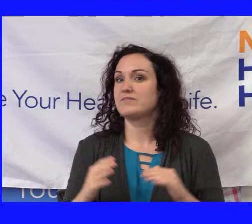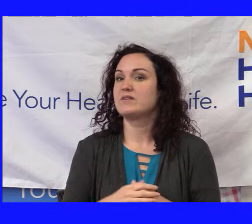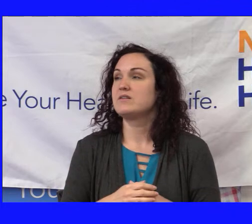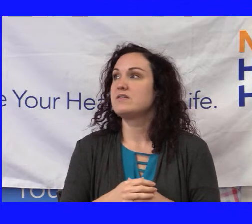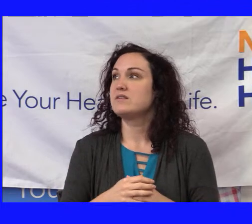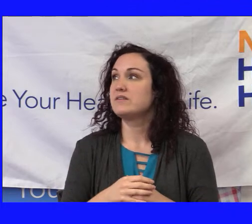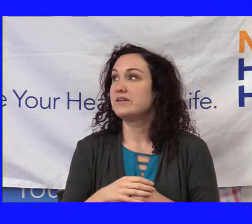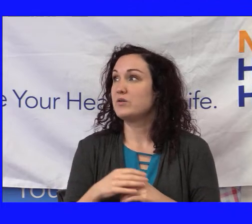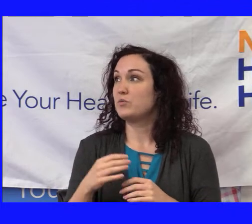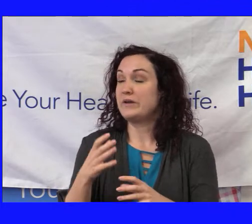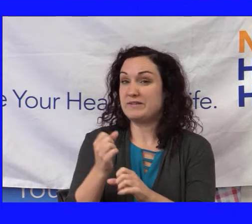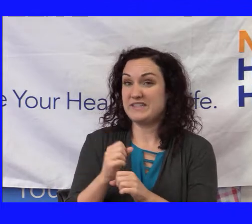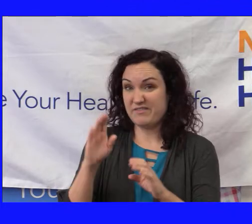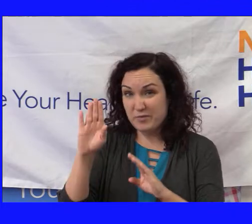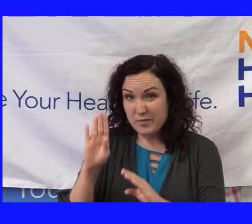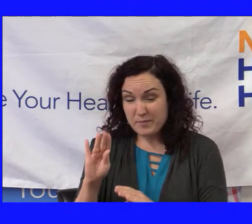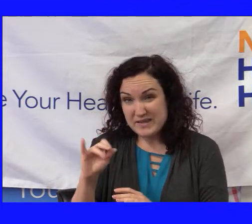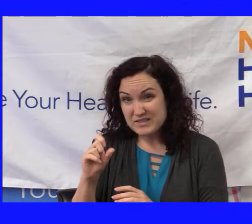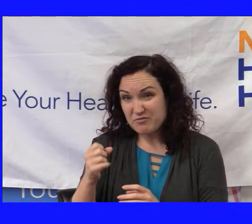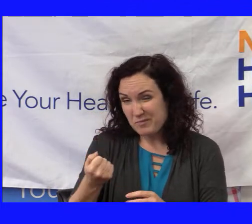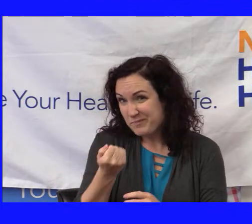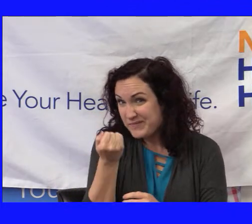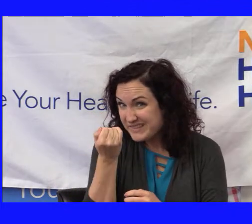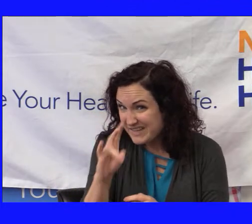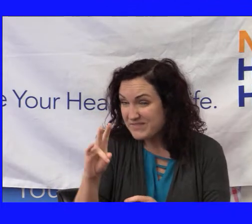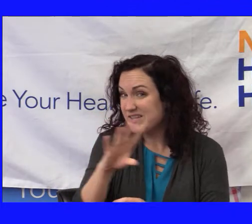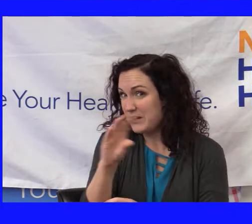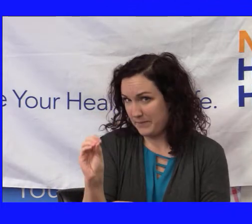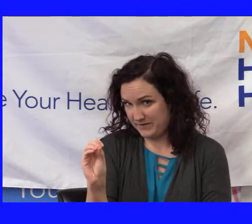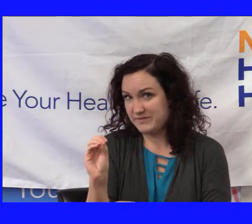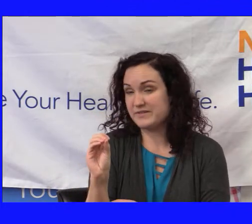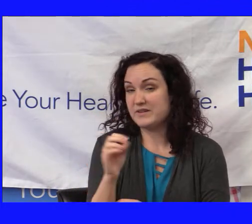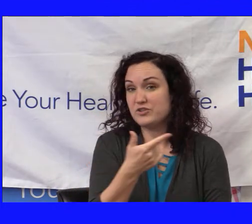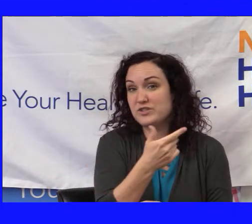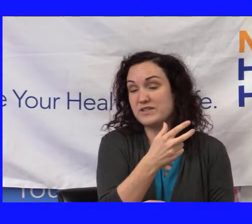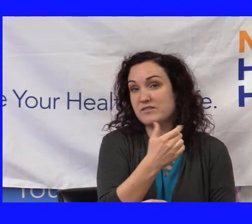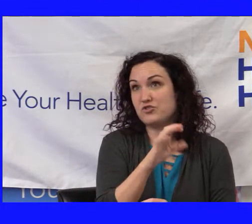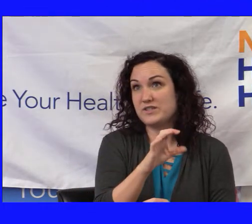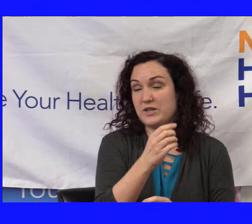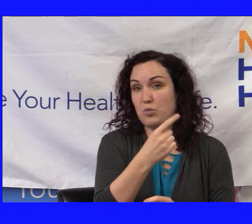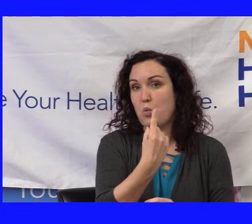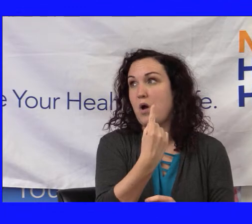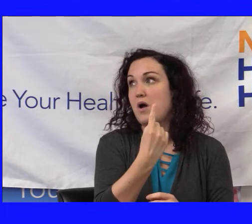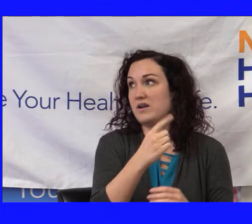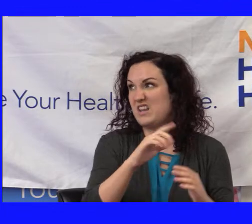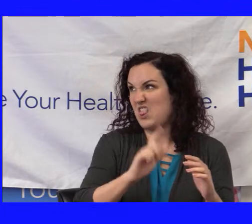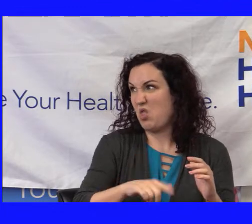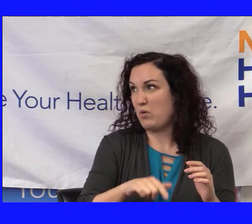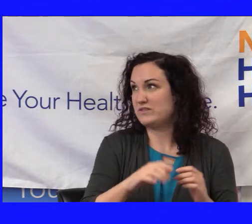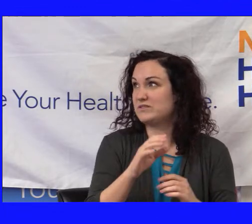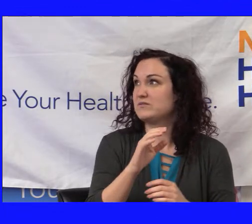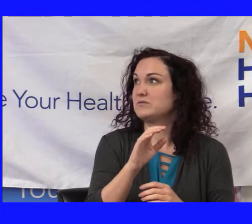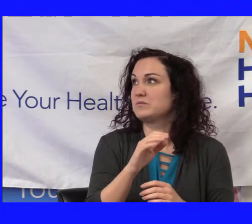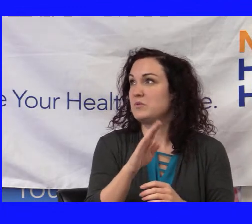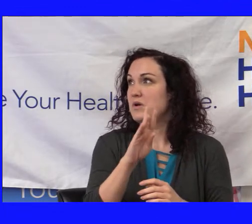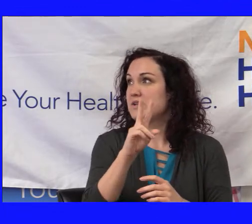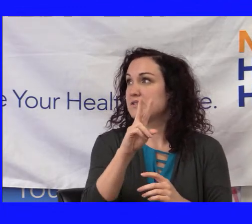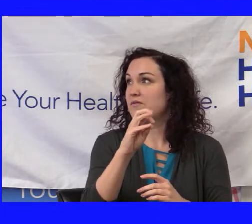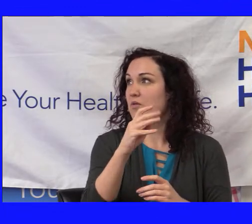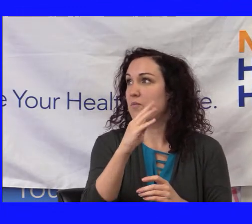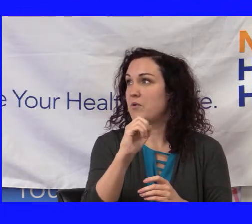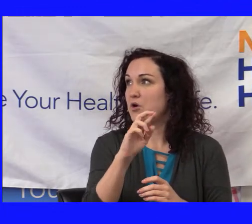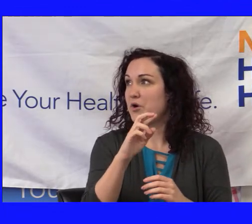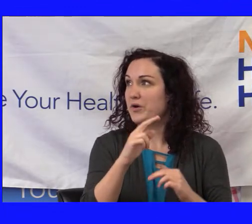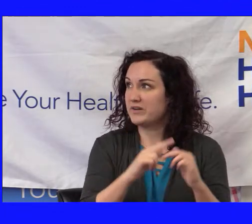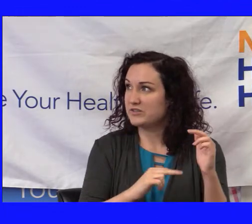received bids from 17 discrete firms. GC1, the lowest bidder was Volmar Construction, and